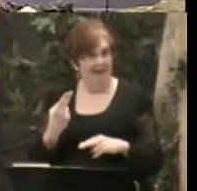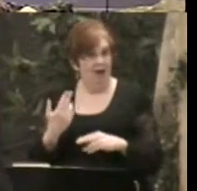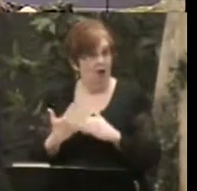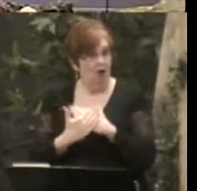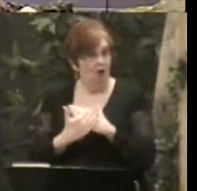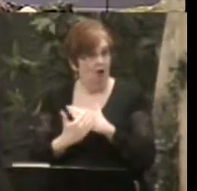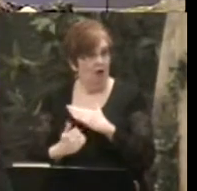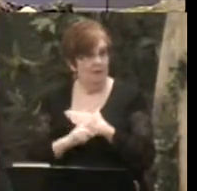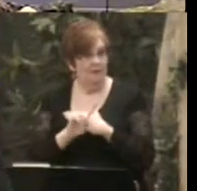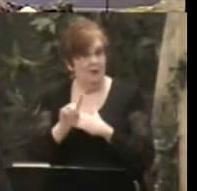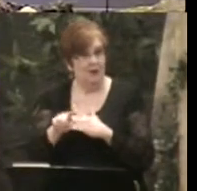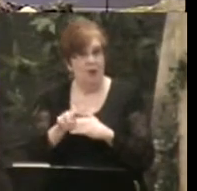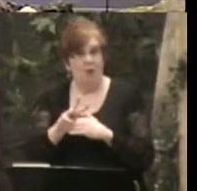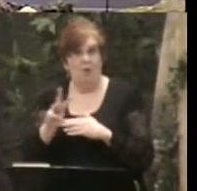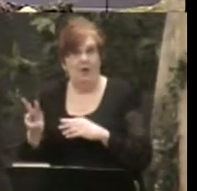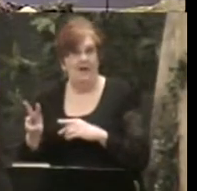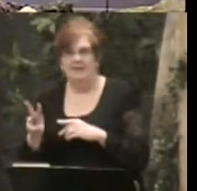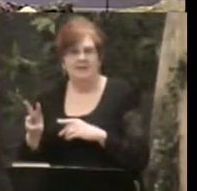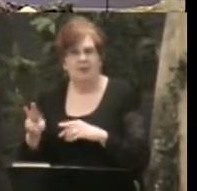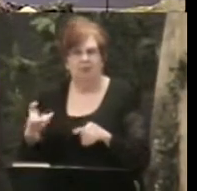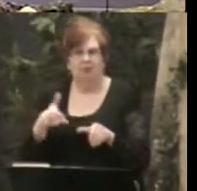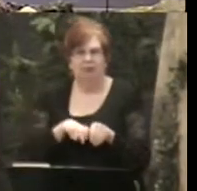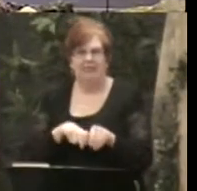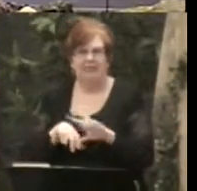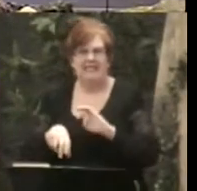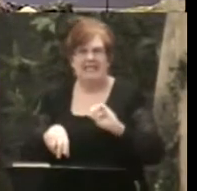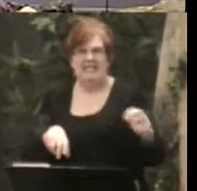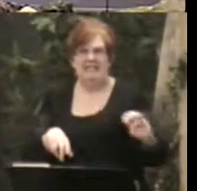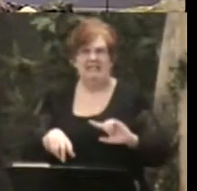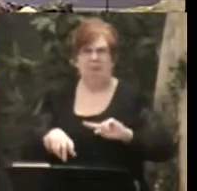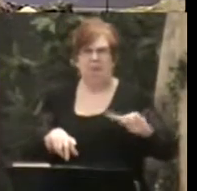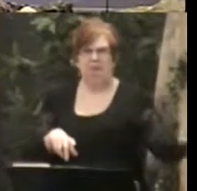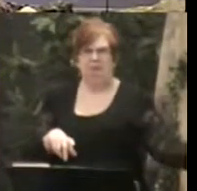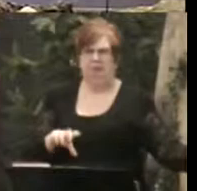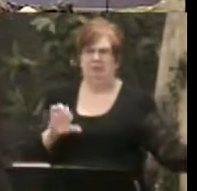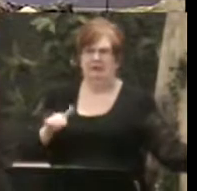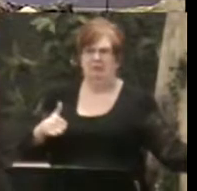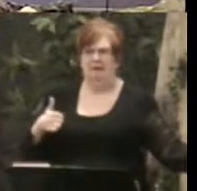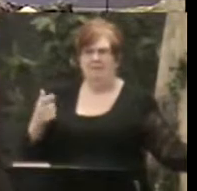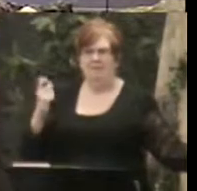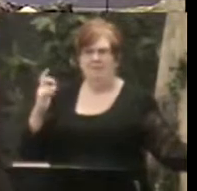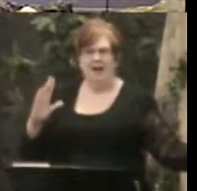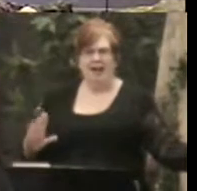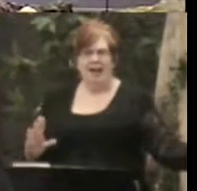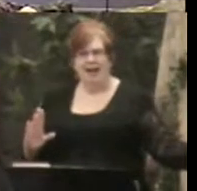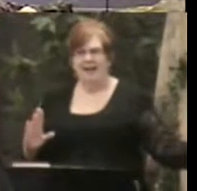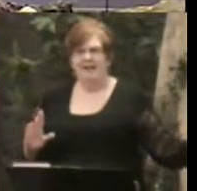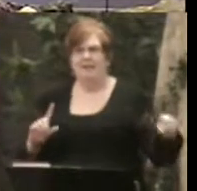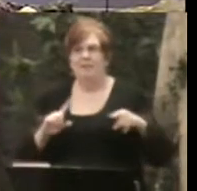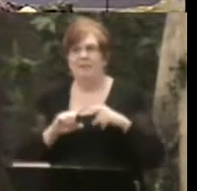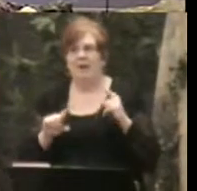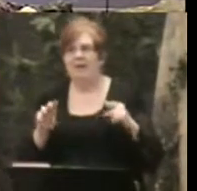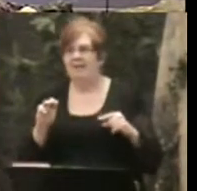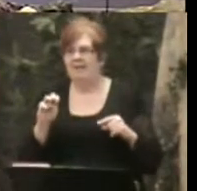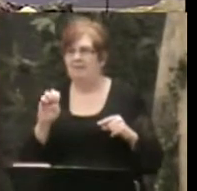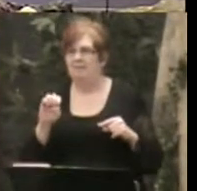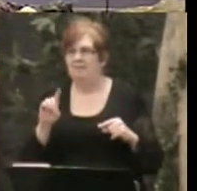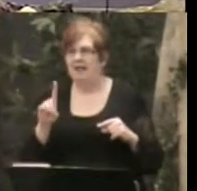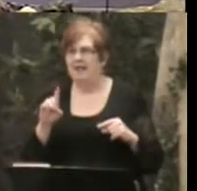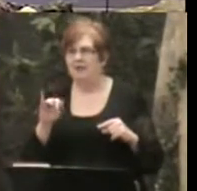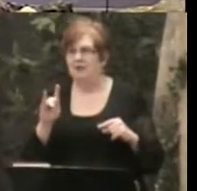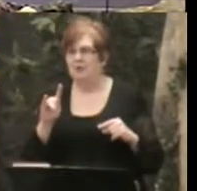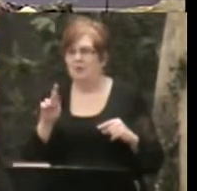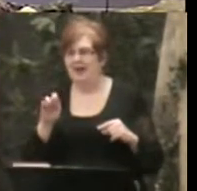to go west, gets on a boat and goes east as far as he can to get away from God. But this is on the Mediterranean Sea. This is